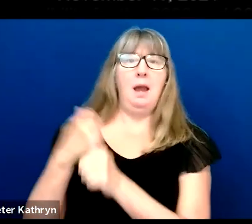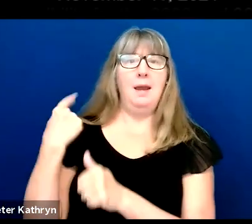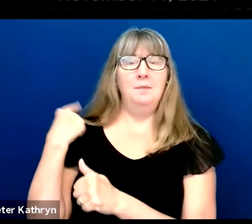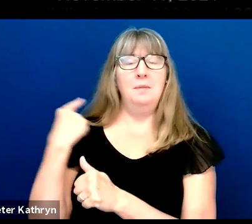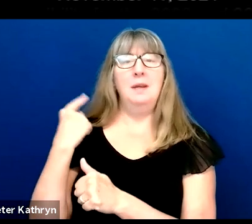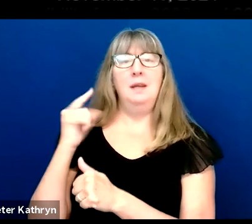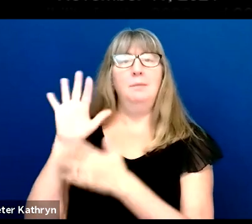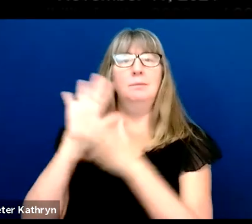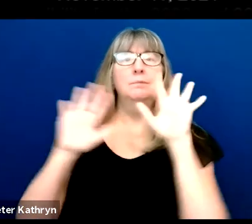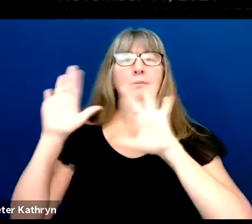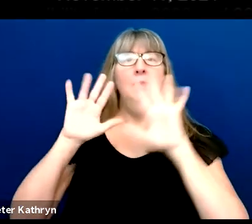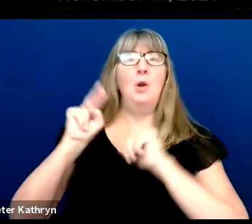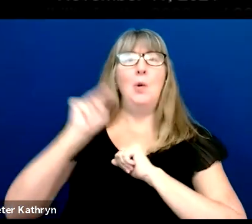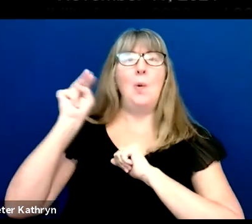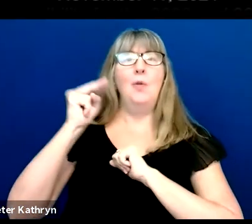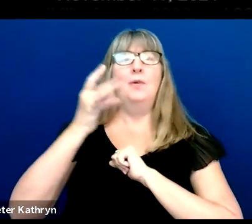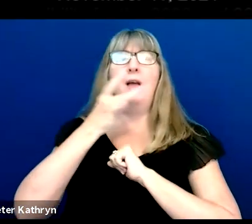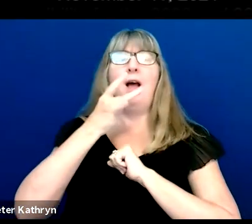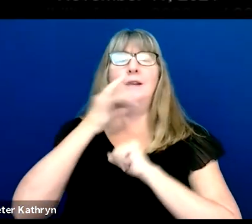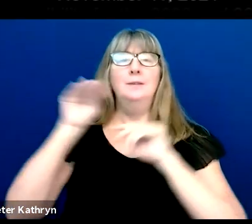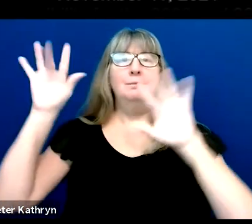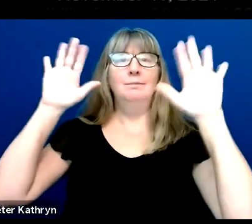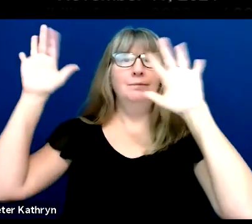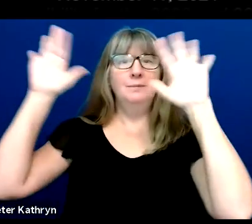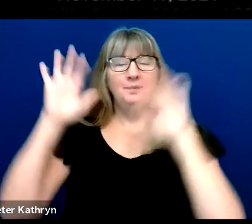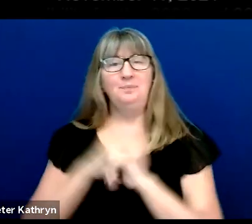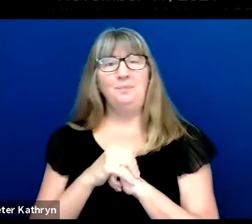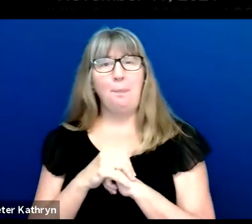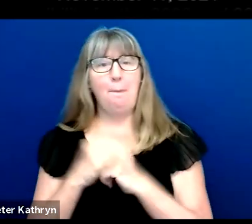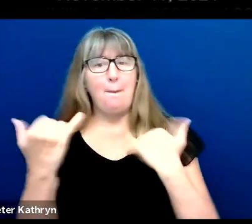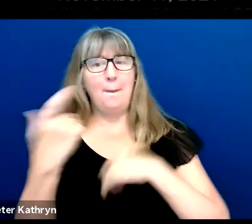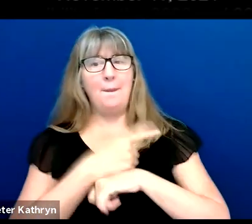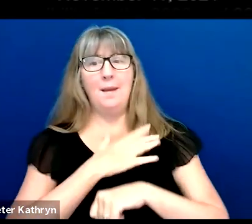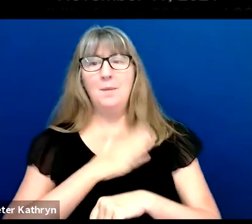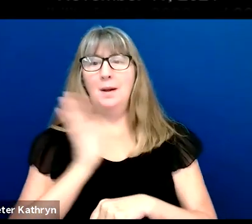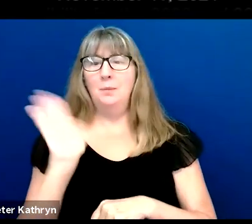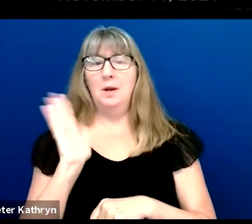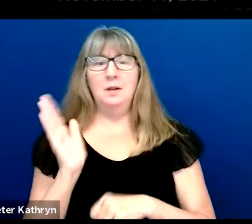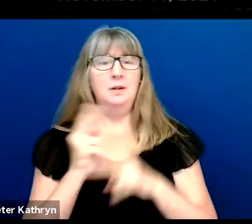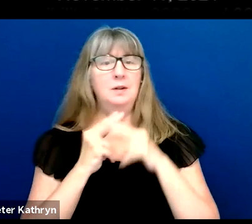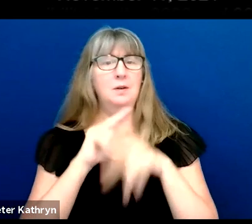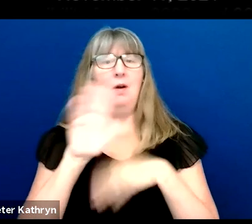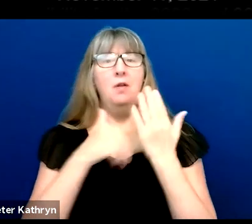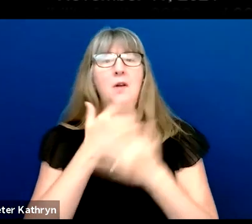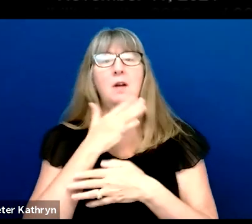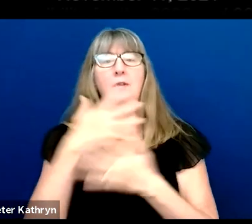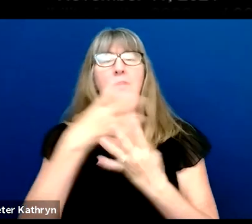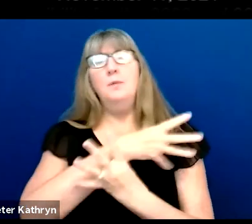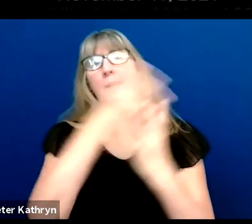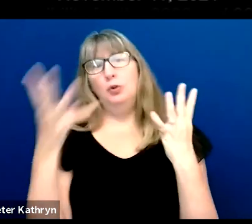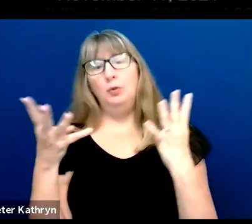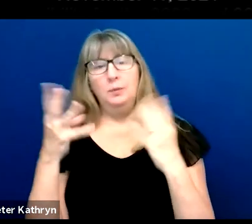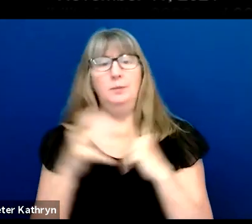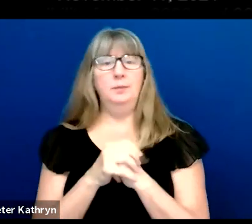And my presentation today is called all the colors in the spectrum,